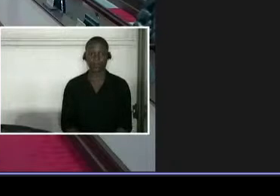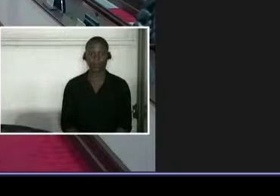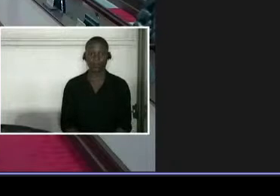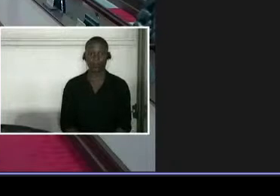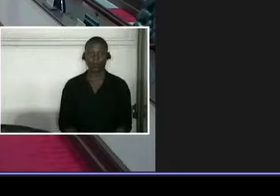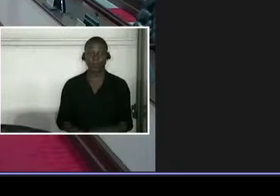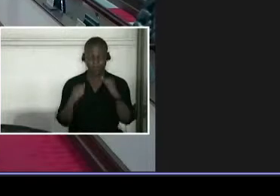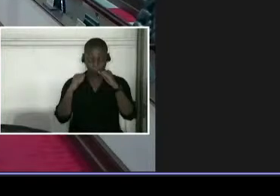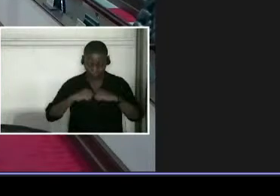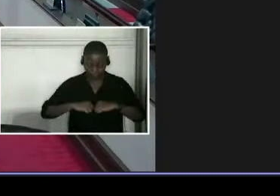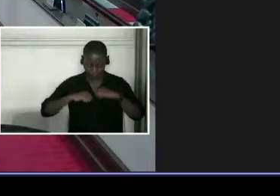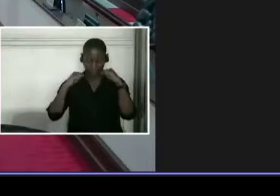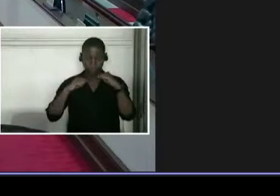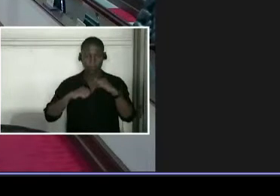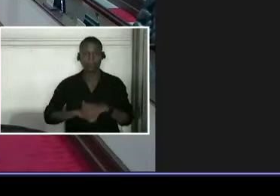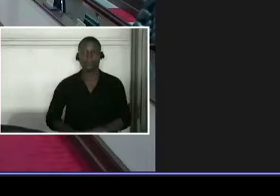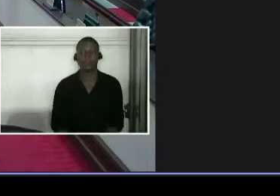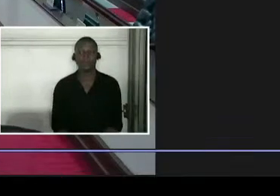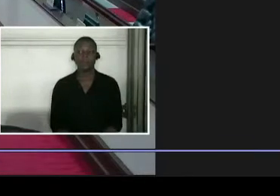Amen.